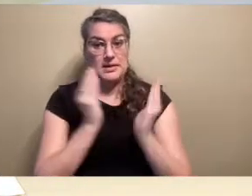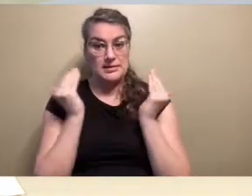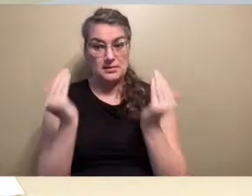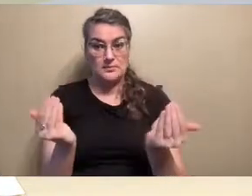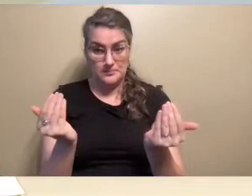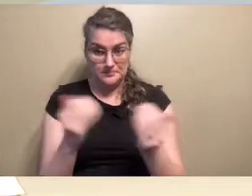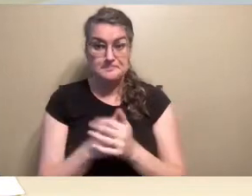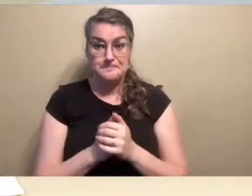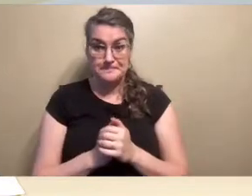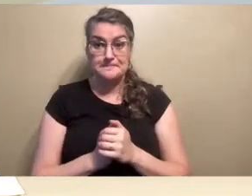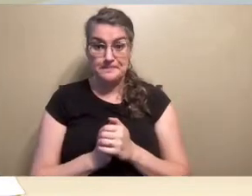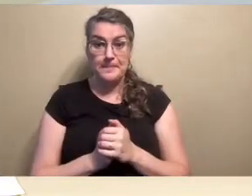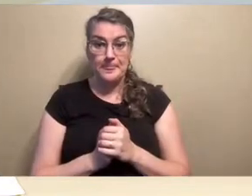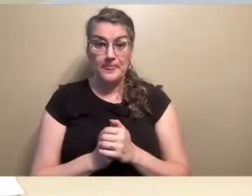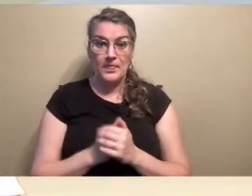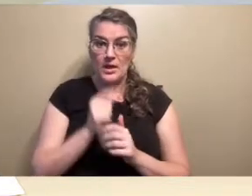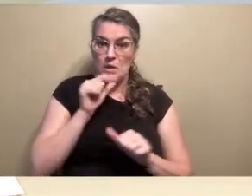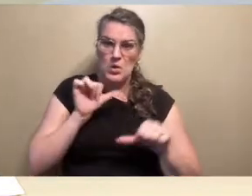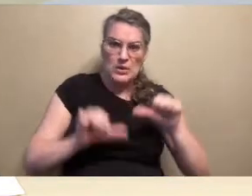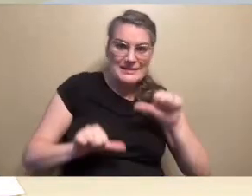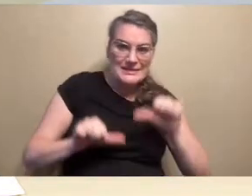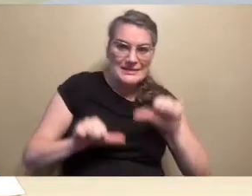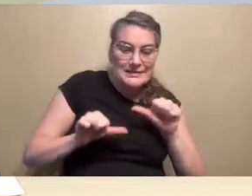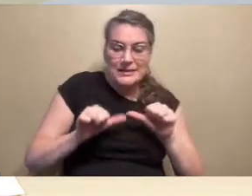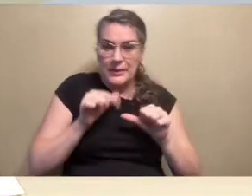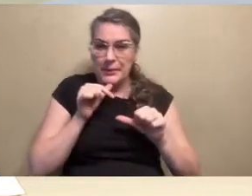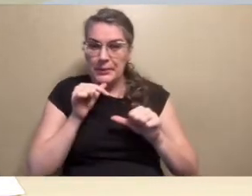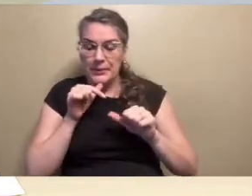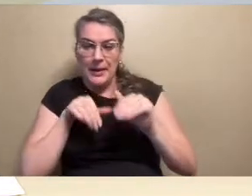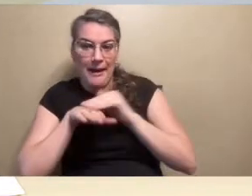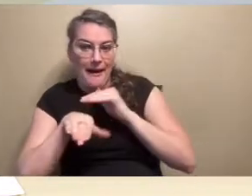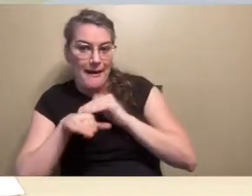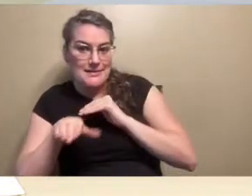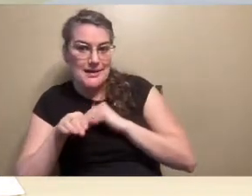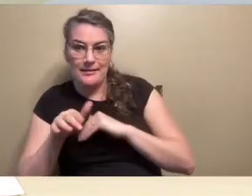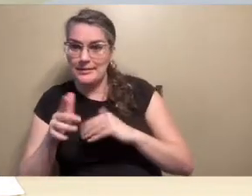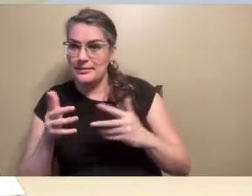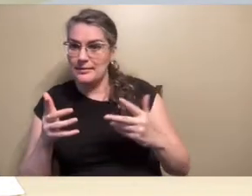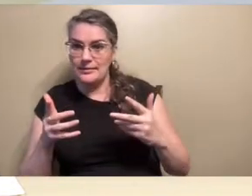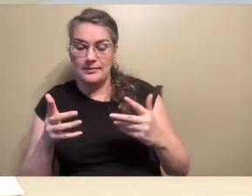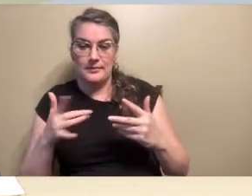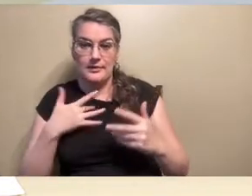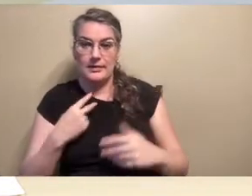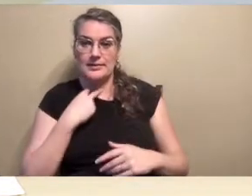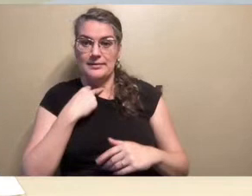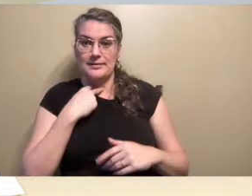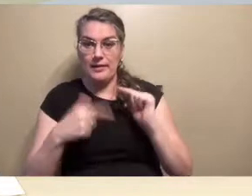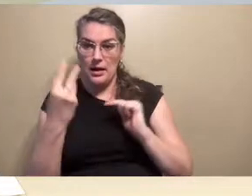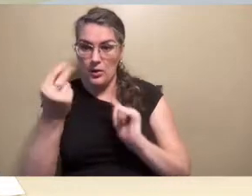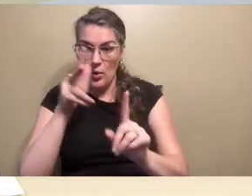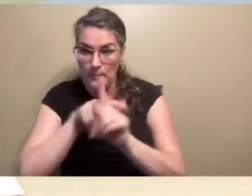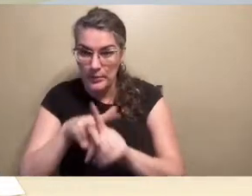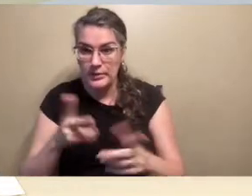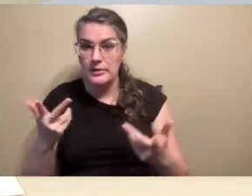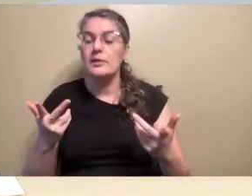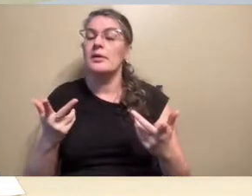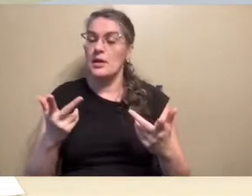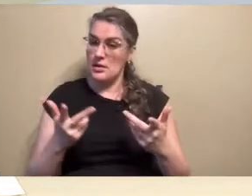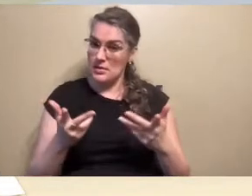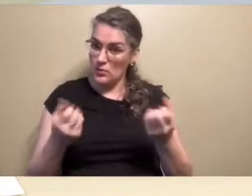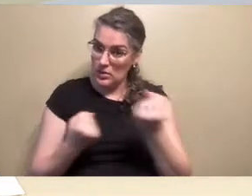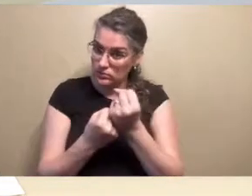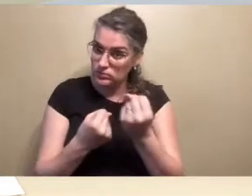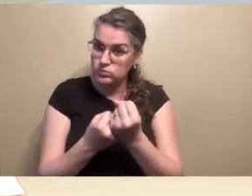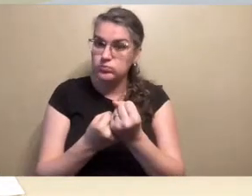or are hesitant and need certainly some explanation or some guidance. Thank you